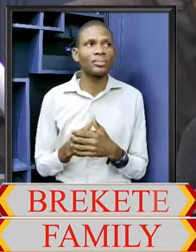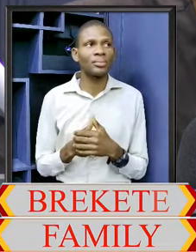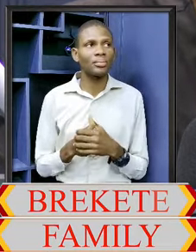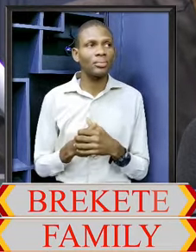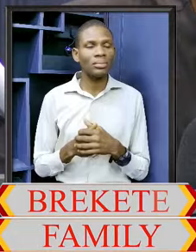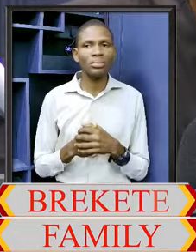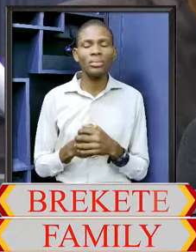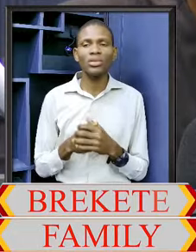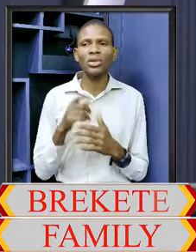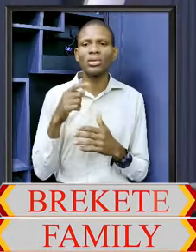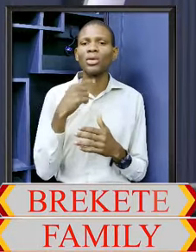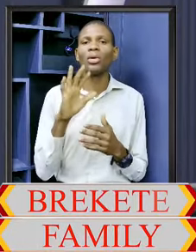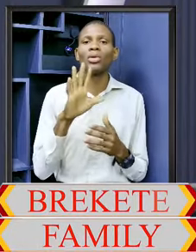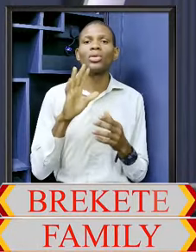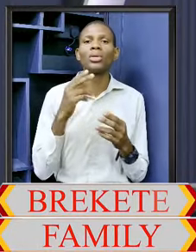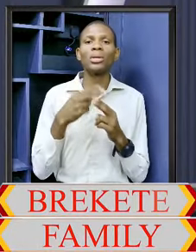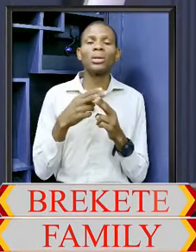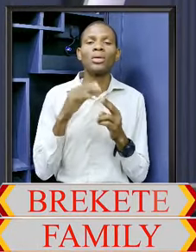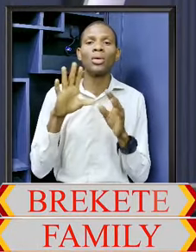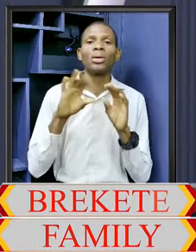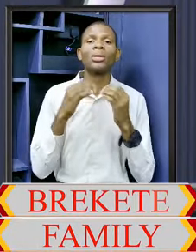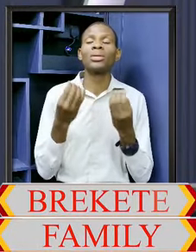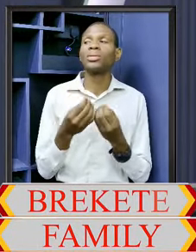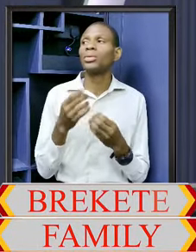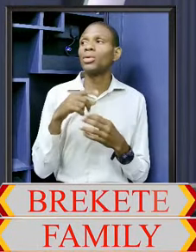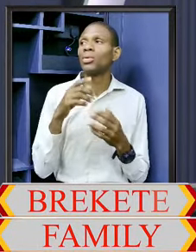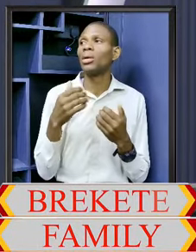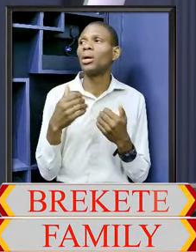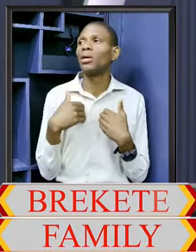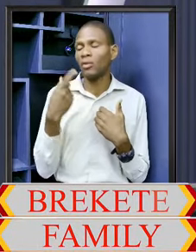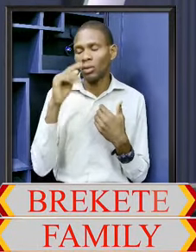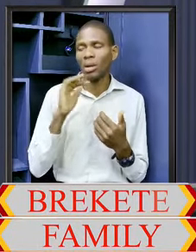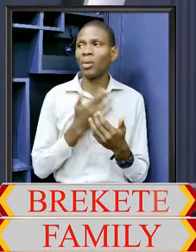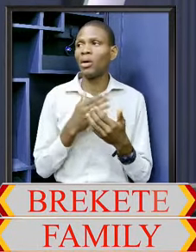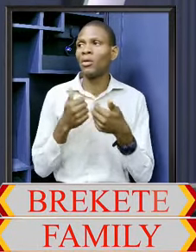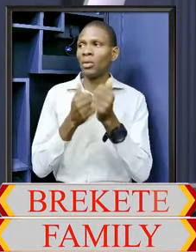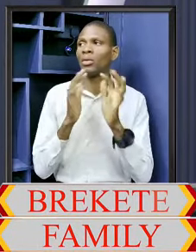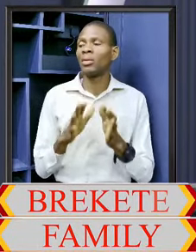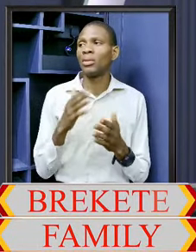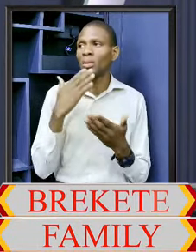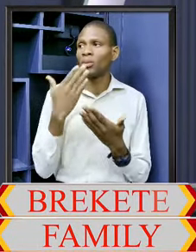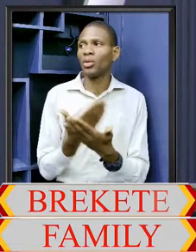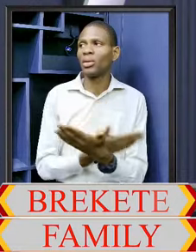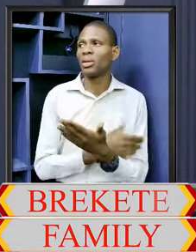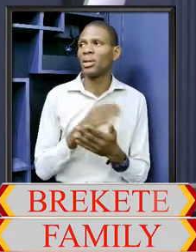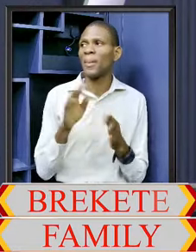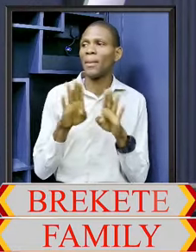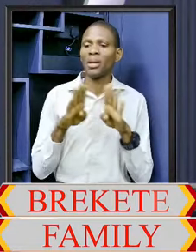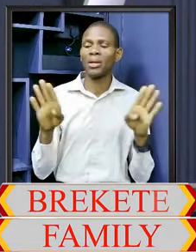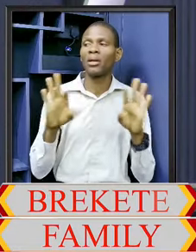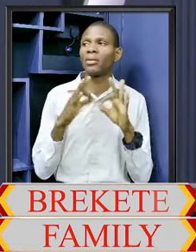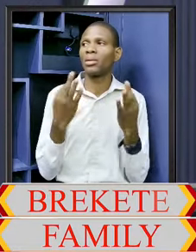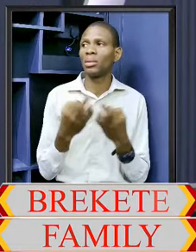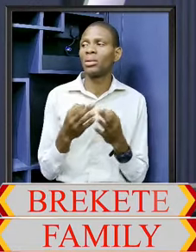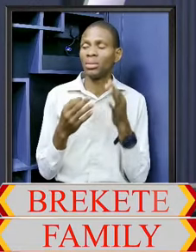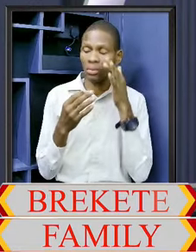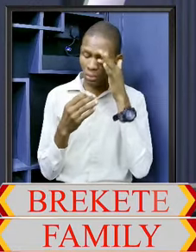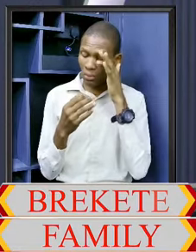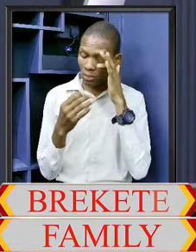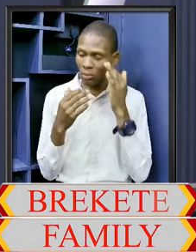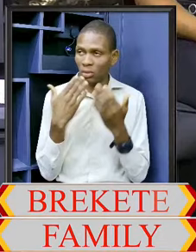and your organization. I'm waiting on again for our followers. Okay. Good morning, Brekete family. Good morning,